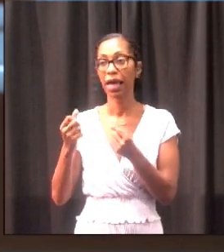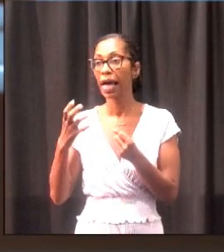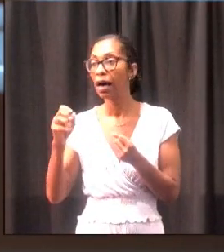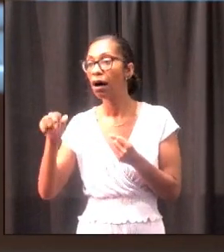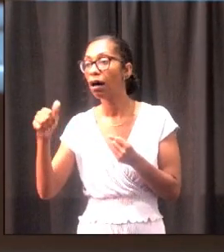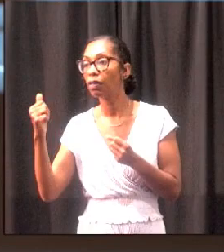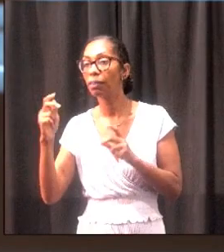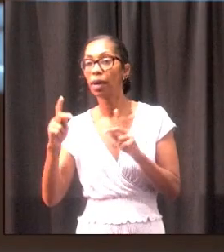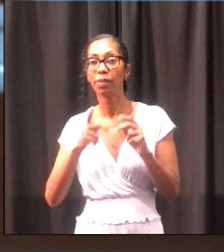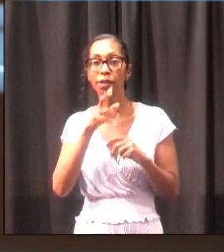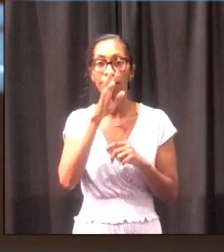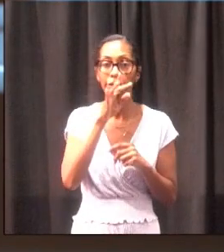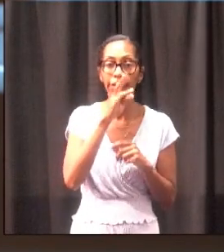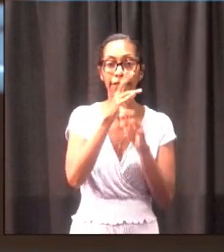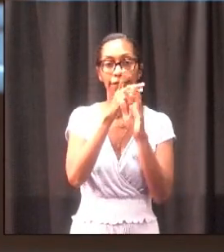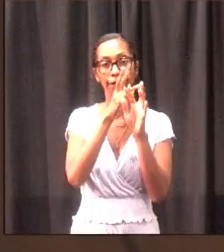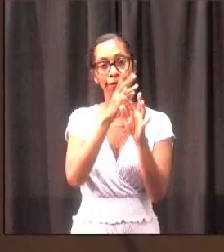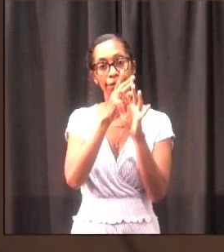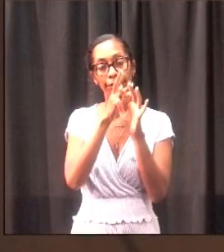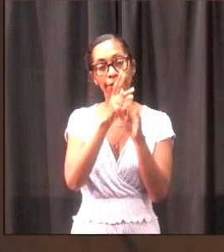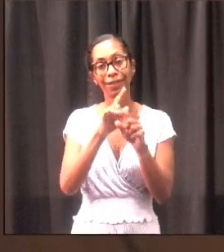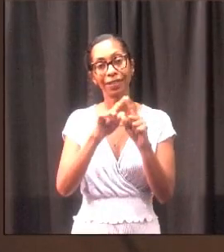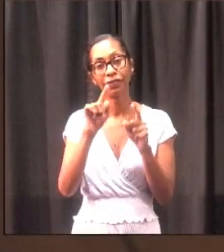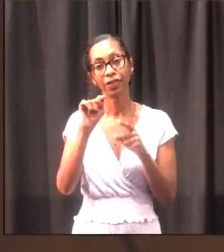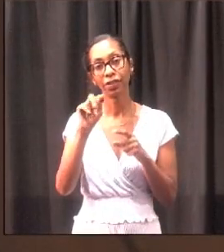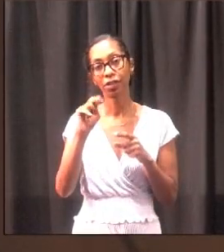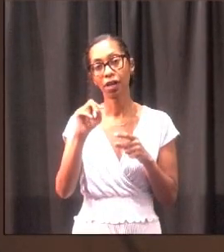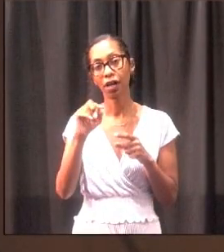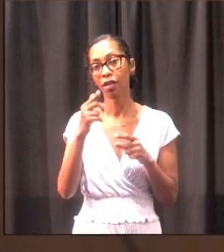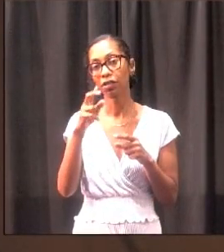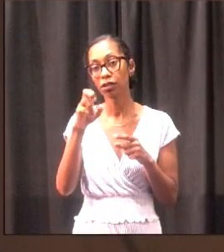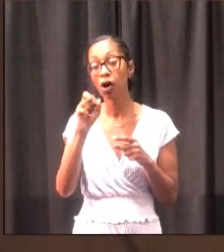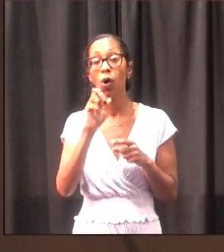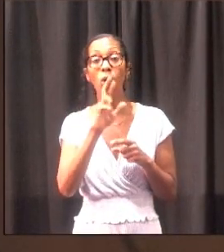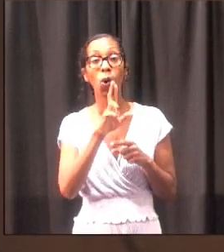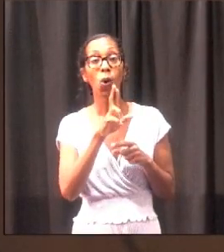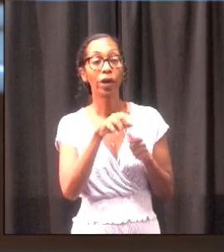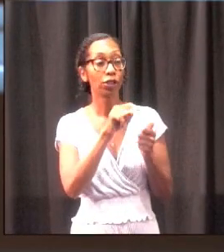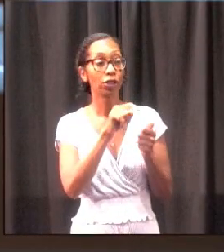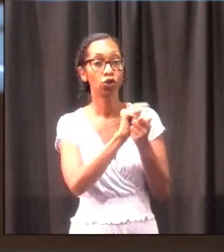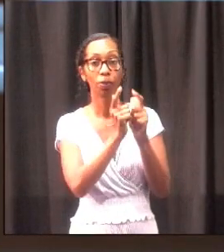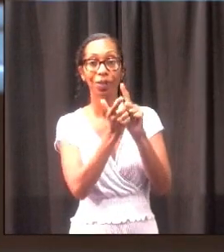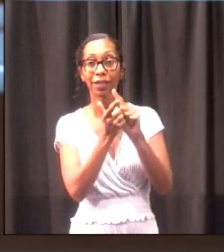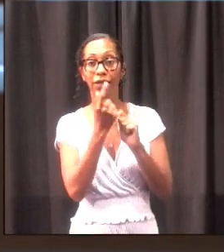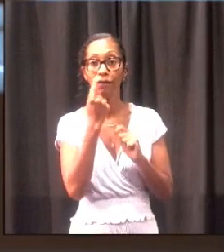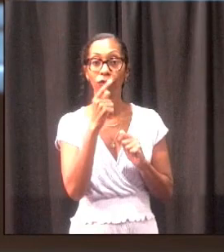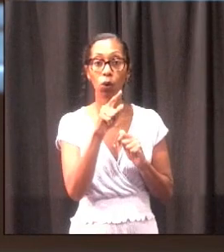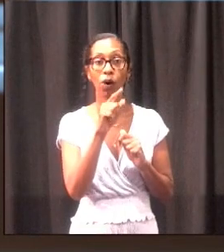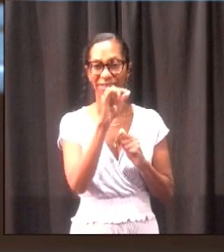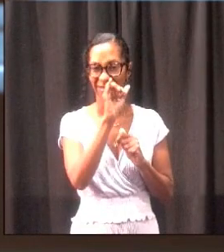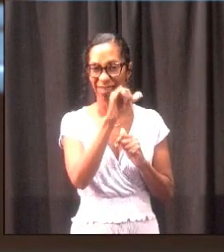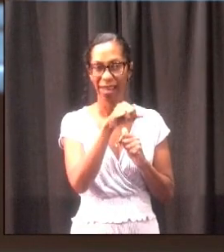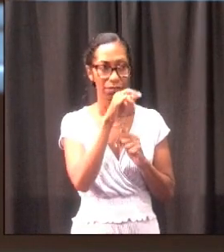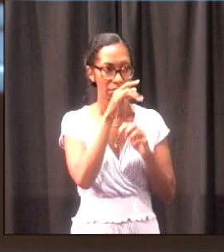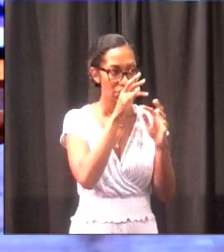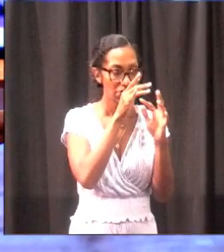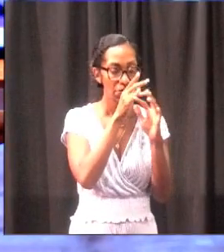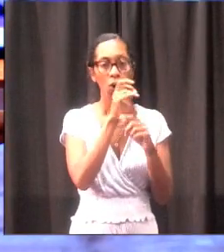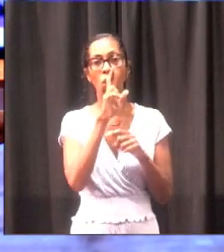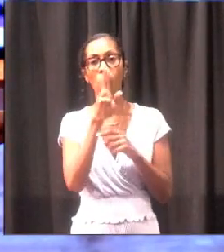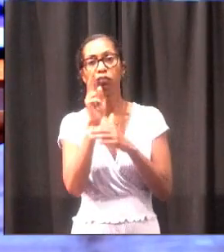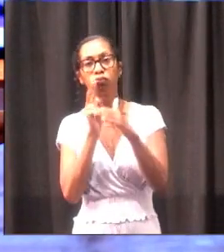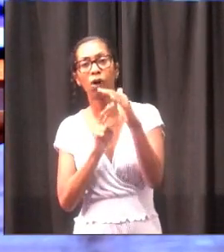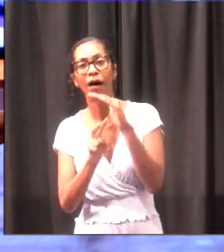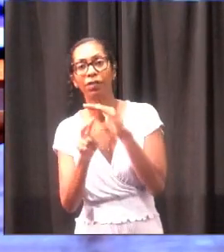to speak in tongues and to interpret tongues and to give prophecy, and we use just do miraculous things, we think,